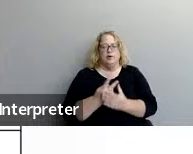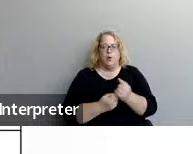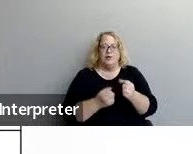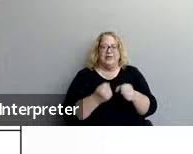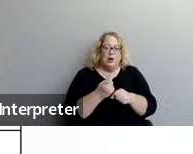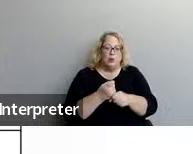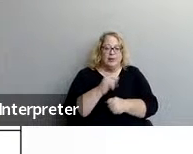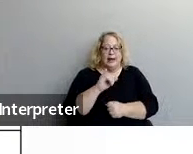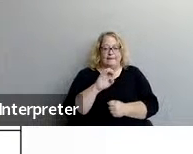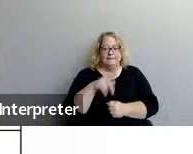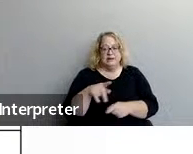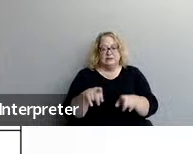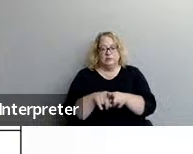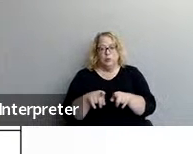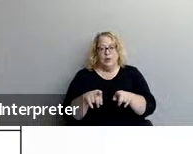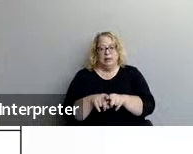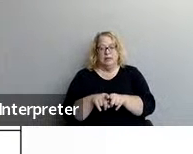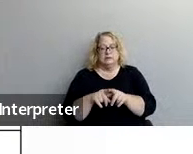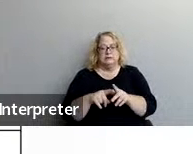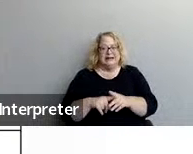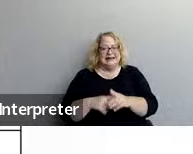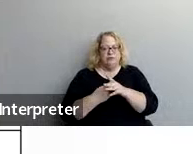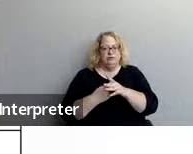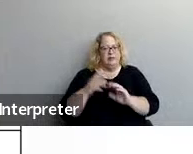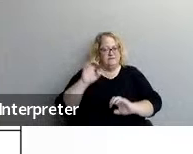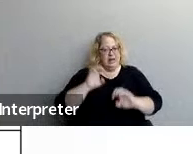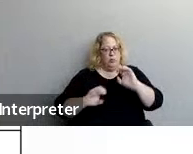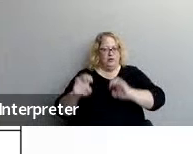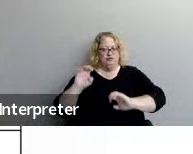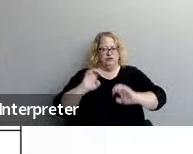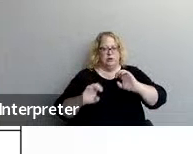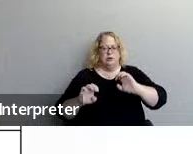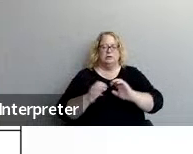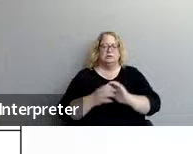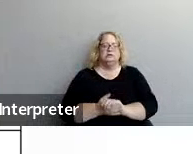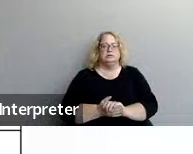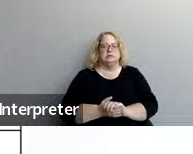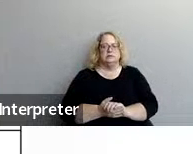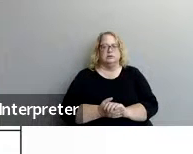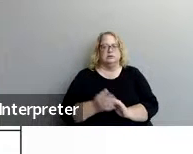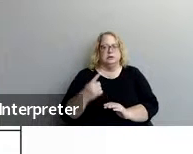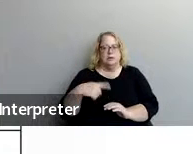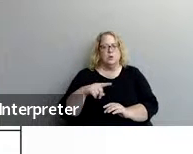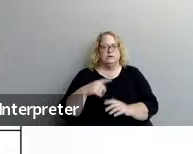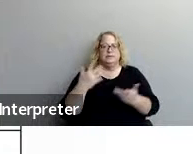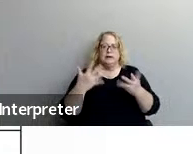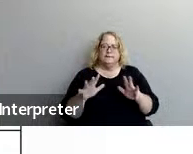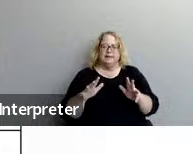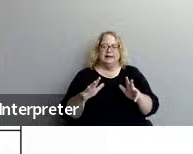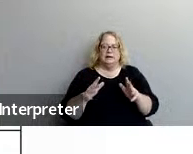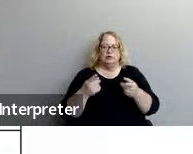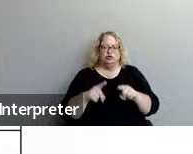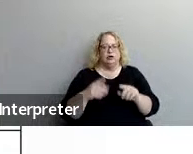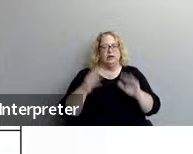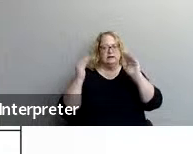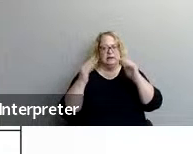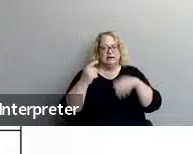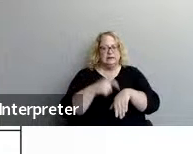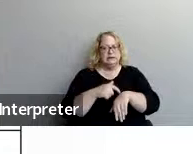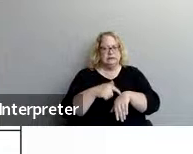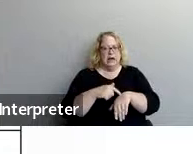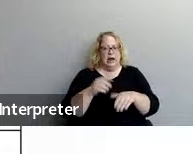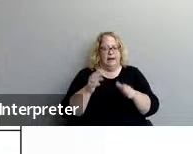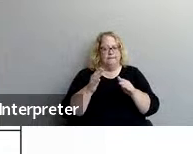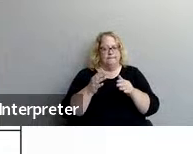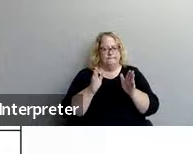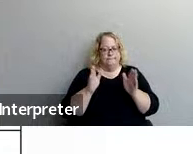annual IEPs as well as initial evaluations, those have been being completed within the expected